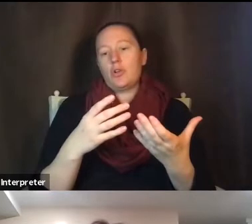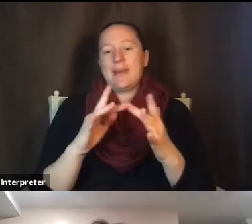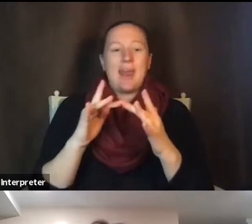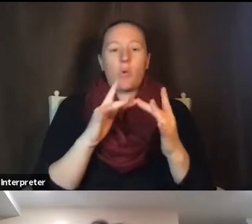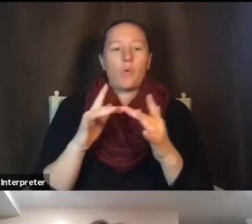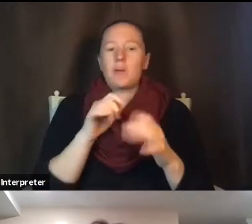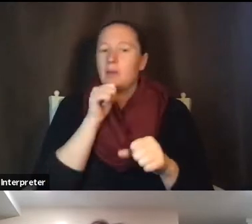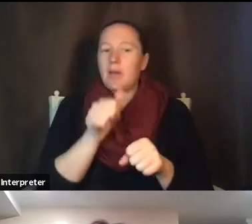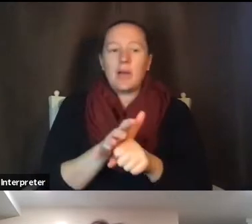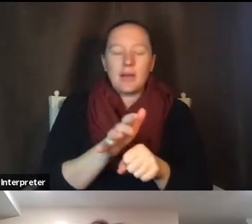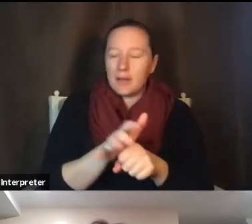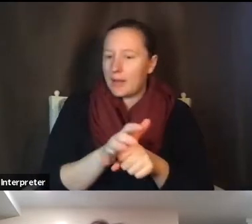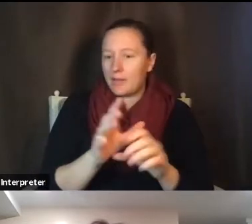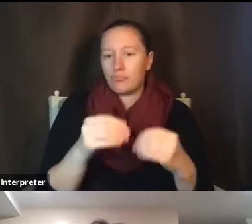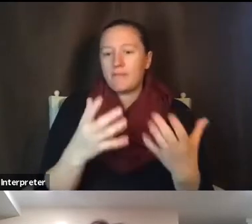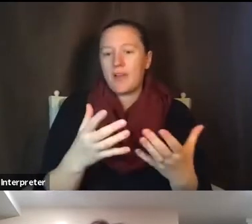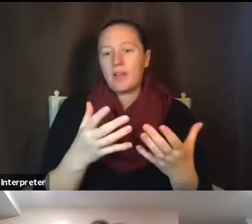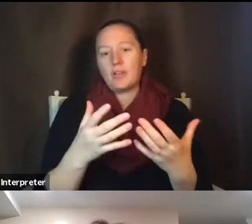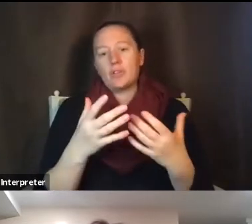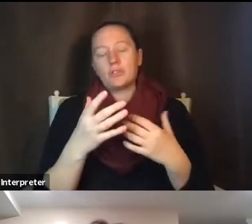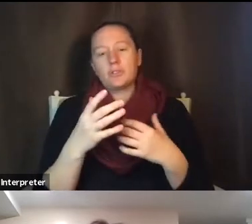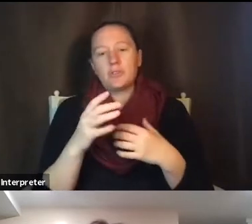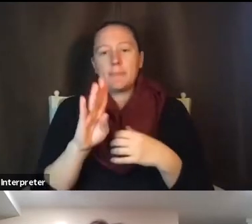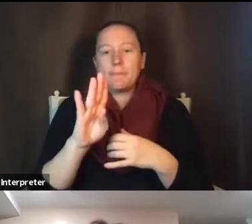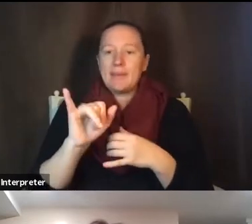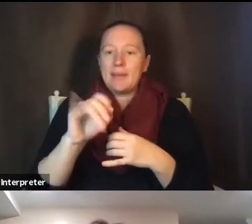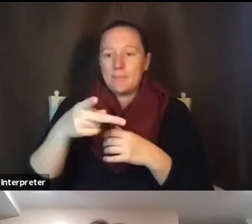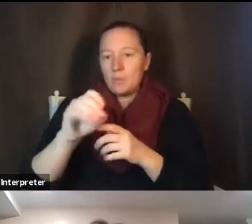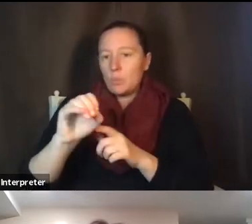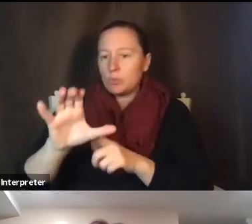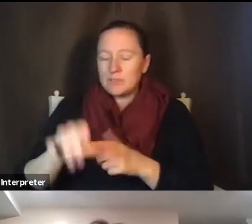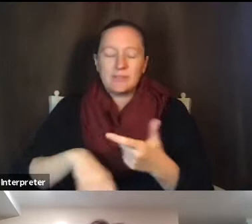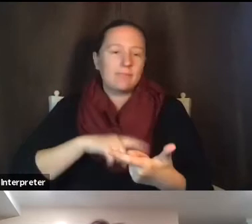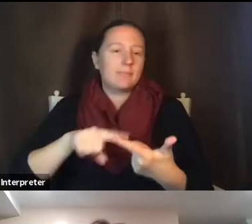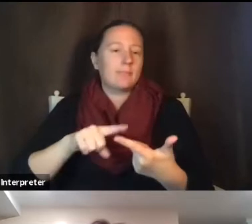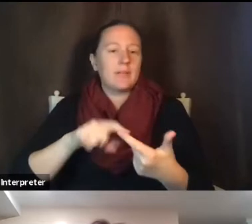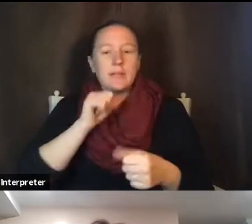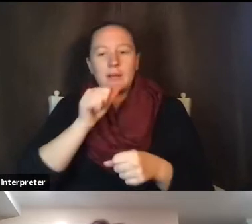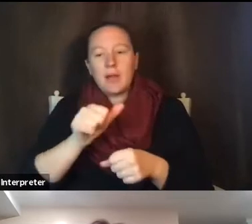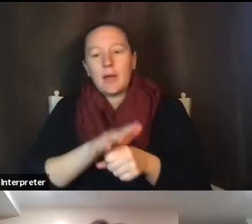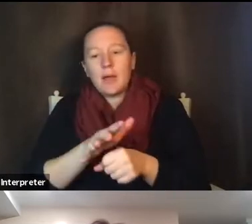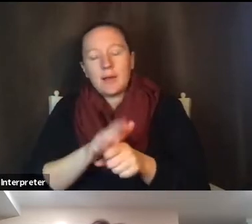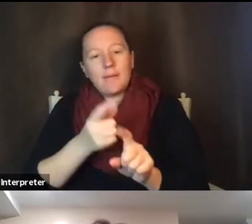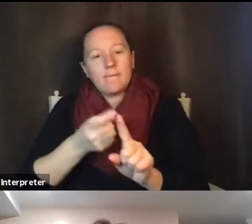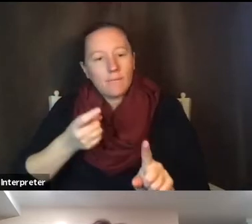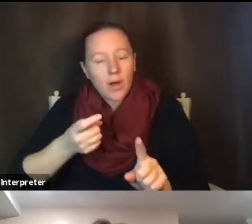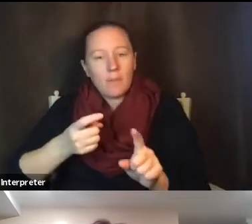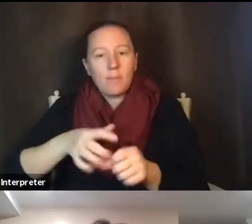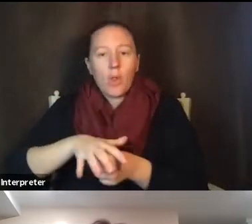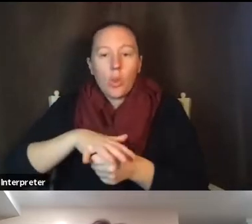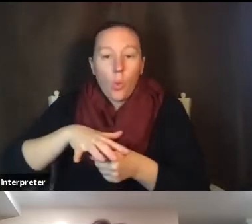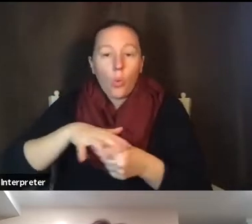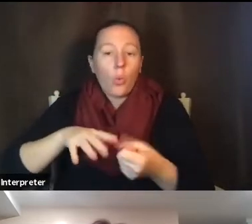enough providers of color, for example, oftentimes not enough providers from local